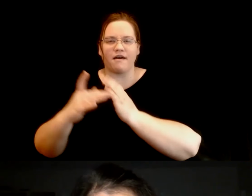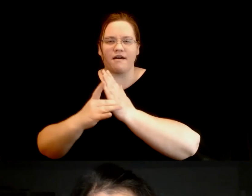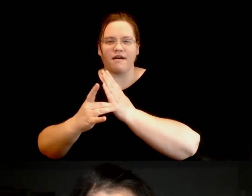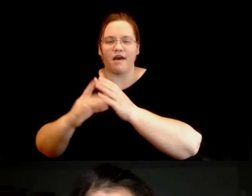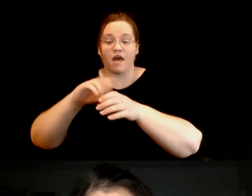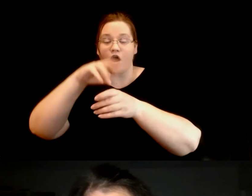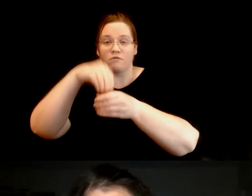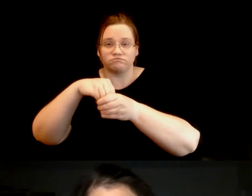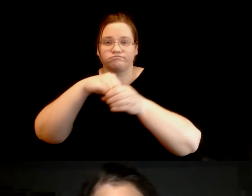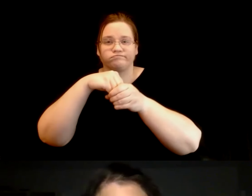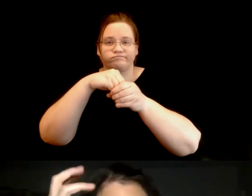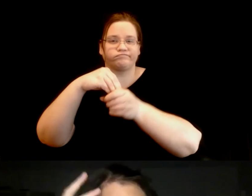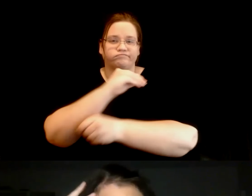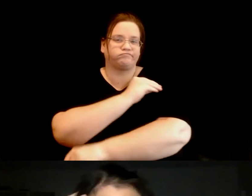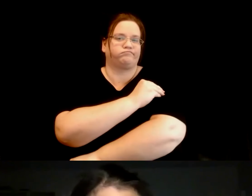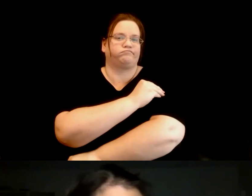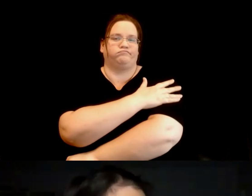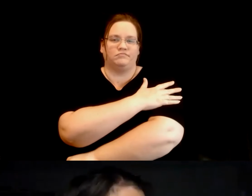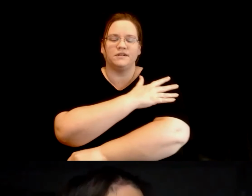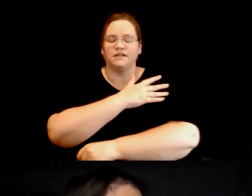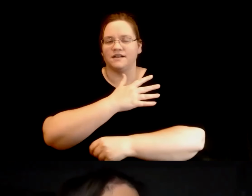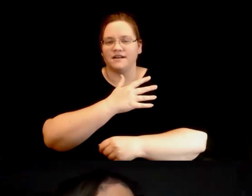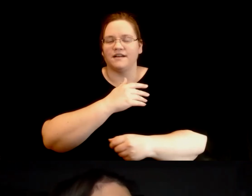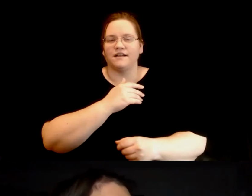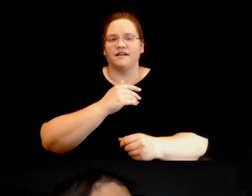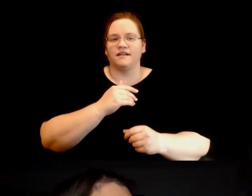but. And I think for,